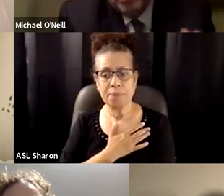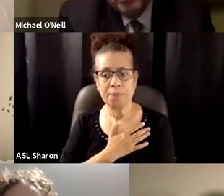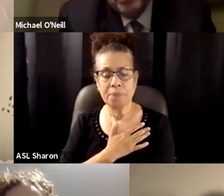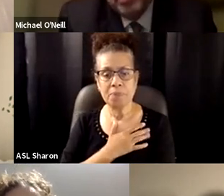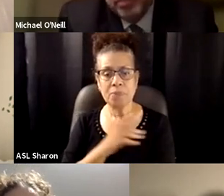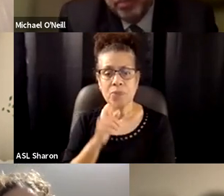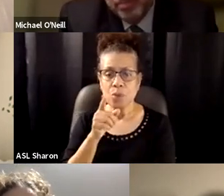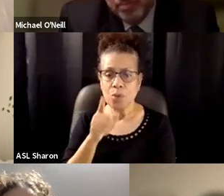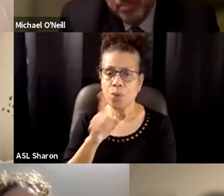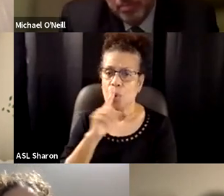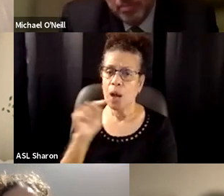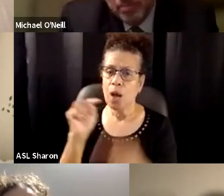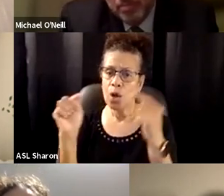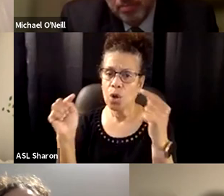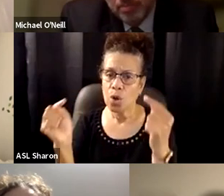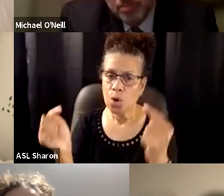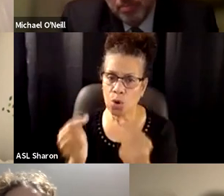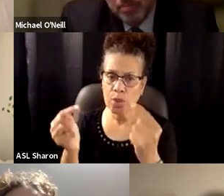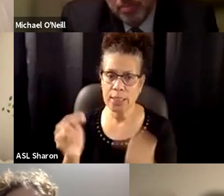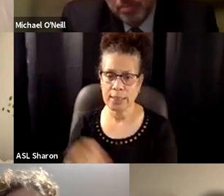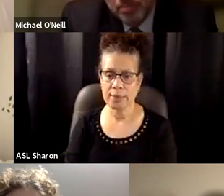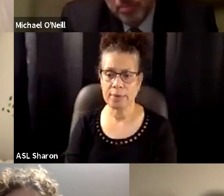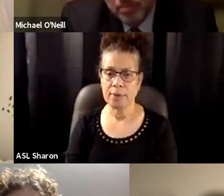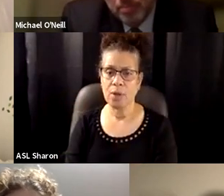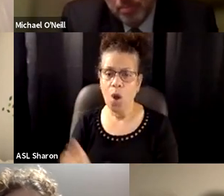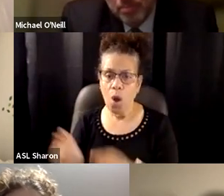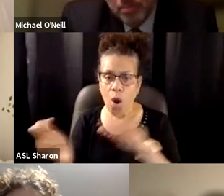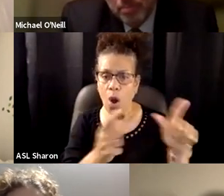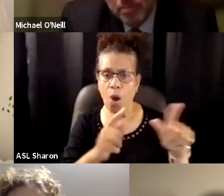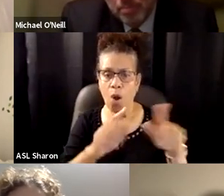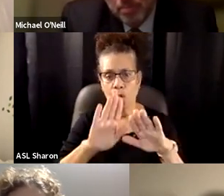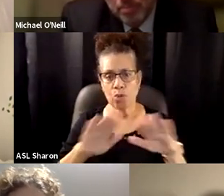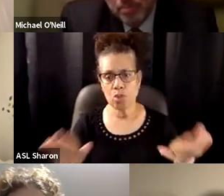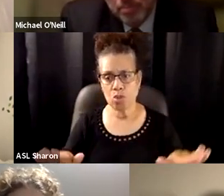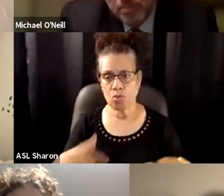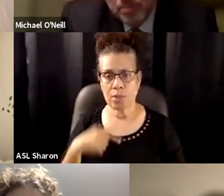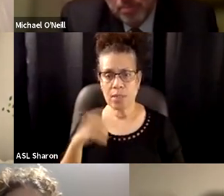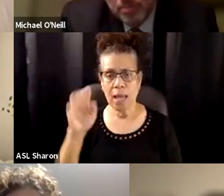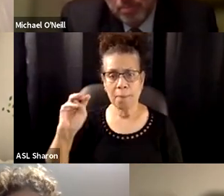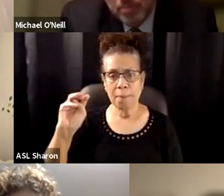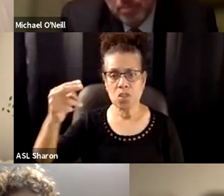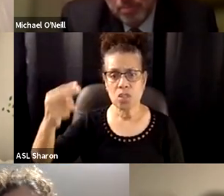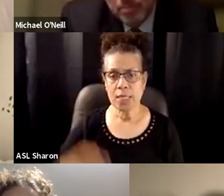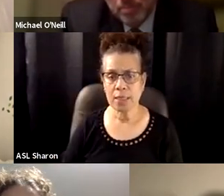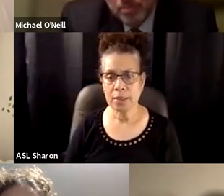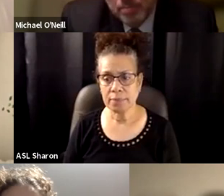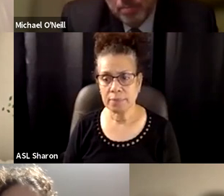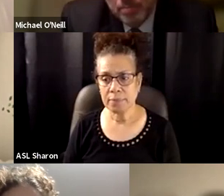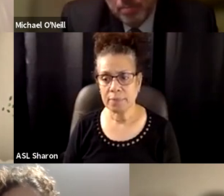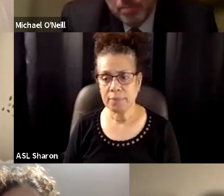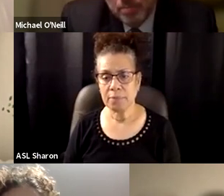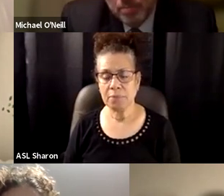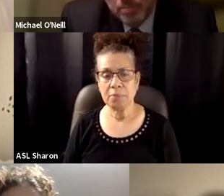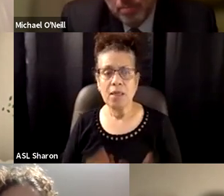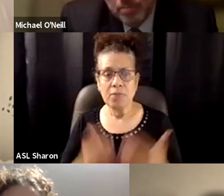you are hurting the chances of all of the children at mission hill to receive the